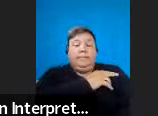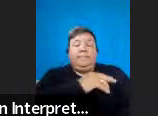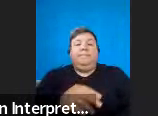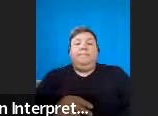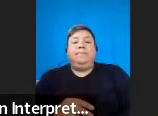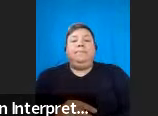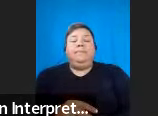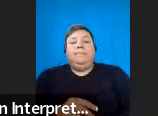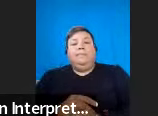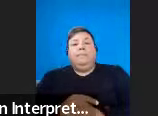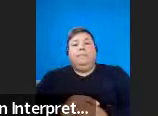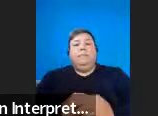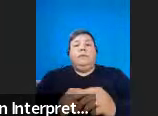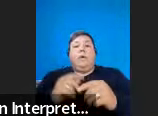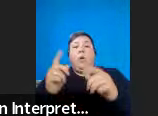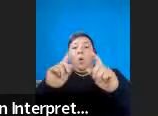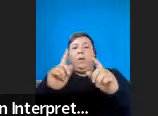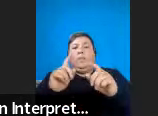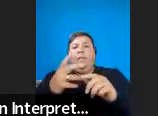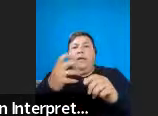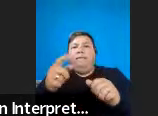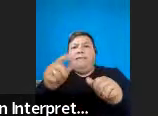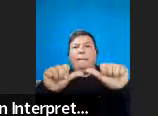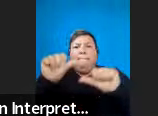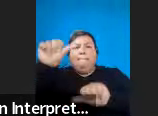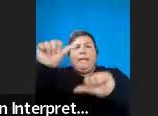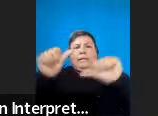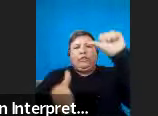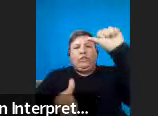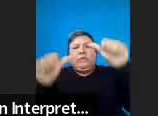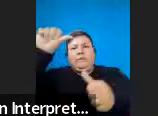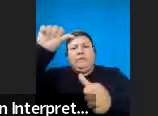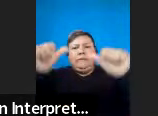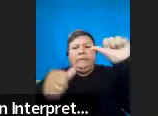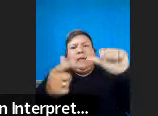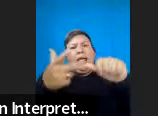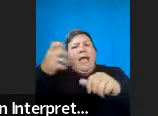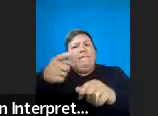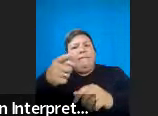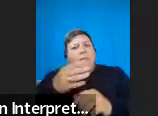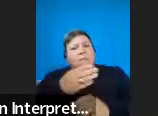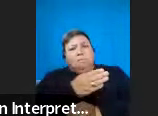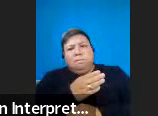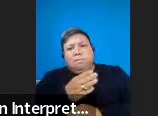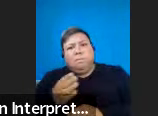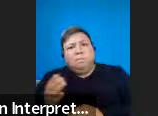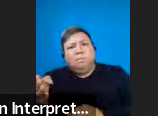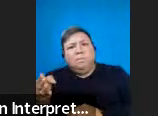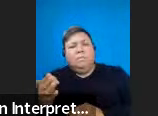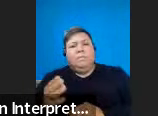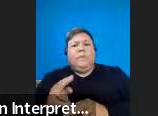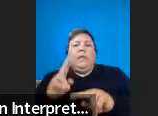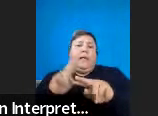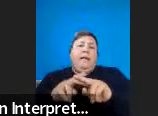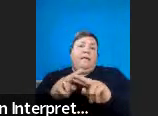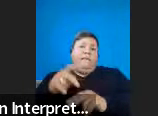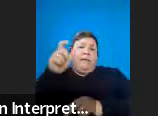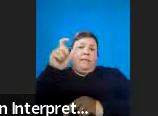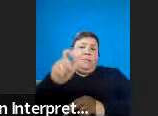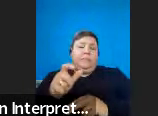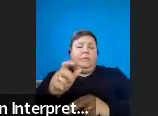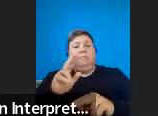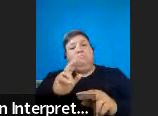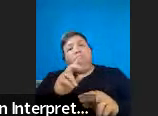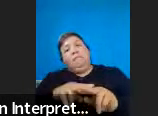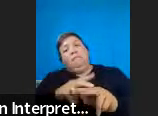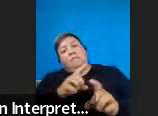assessing what measures do you have in place to ensure that when a person has resigned or